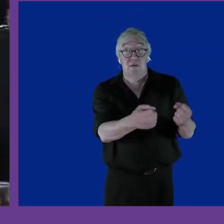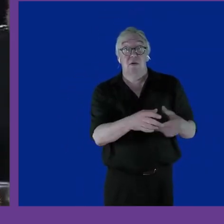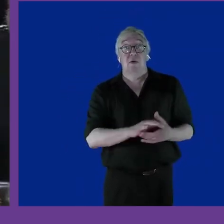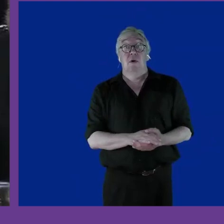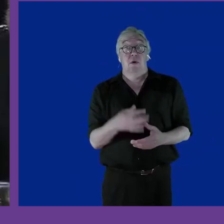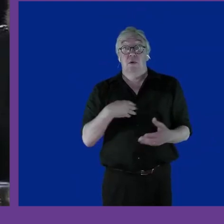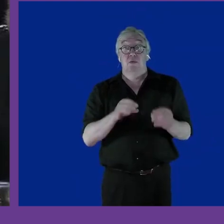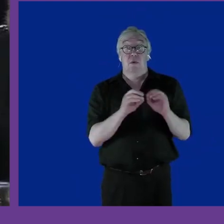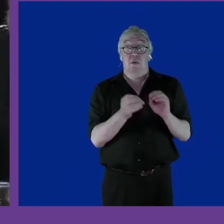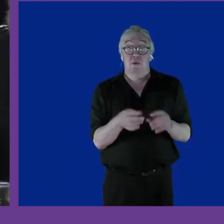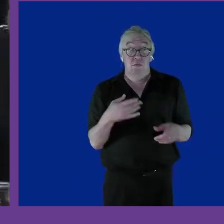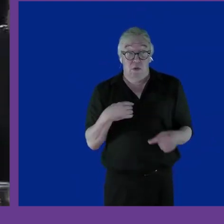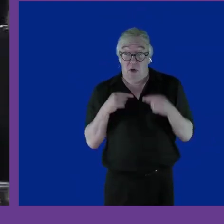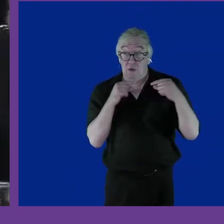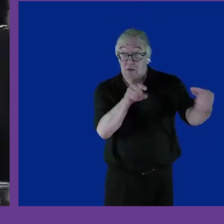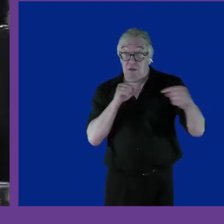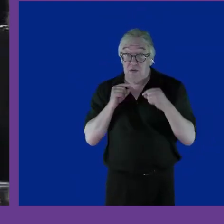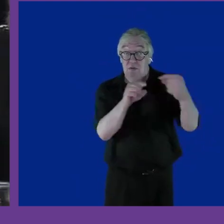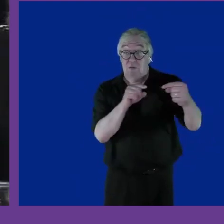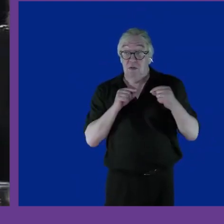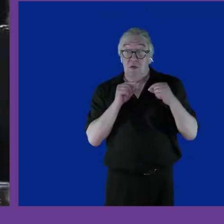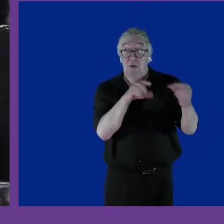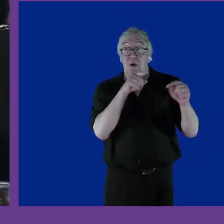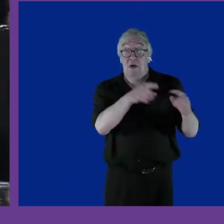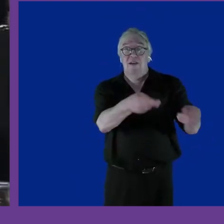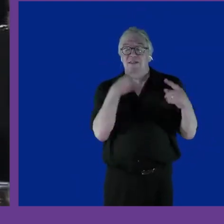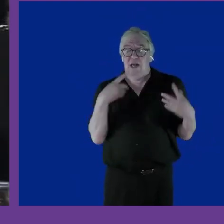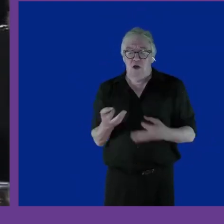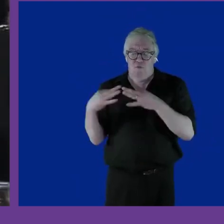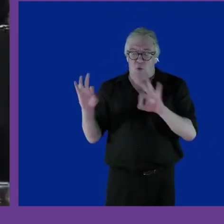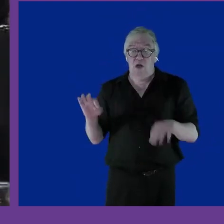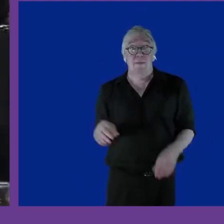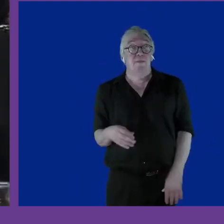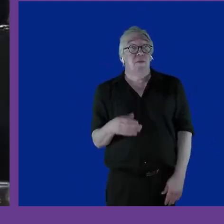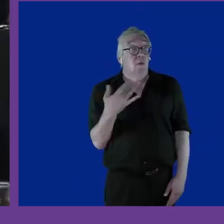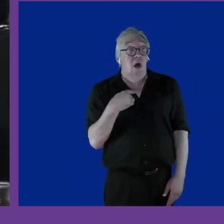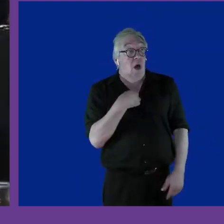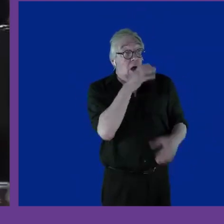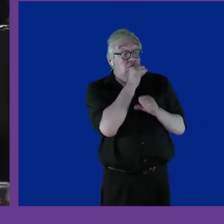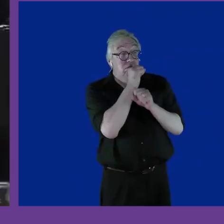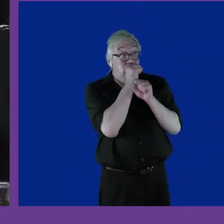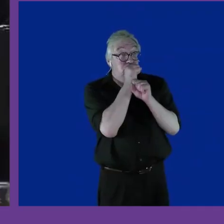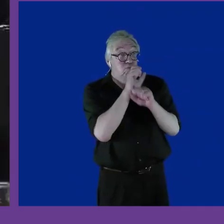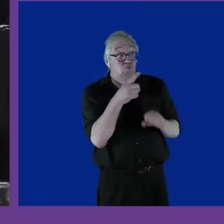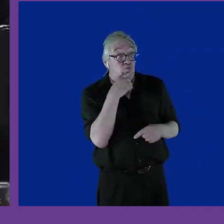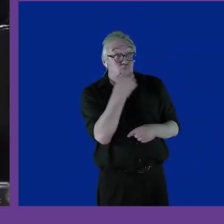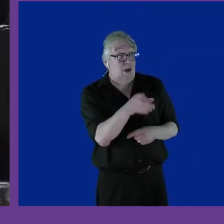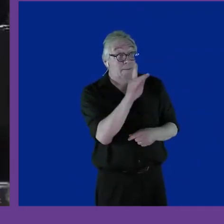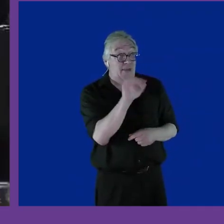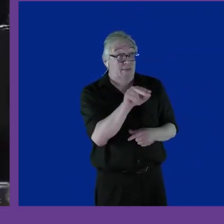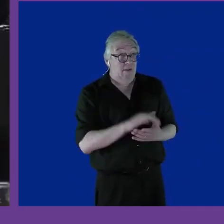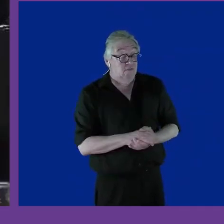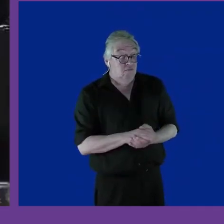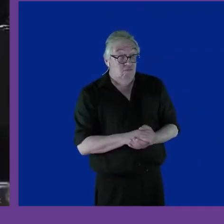a very lengthy argument with the driver and ended up getting a free ride because I didn't tell them my PIN code. I'm not a fan of accessible